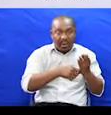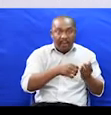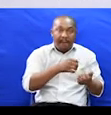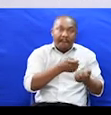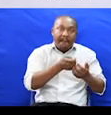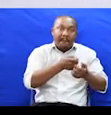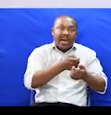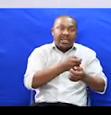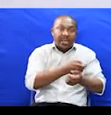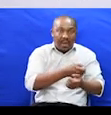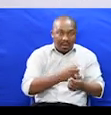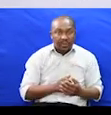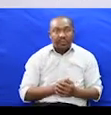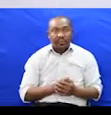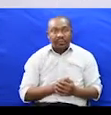particle